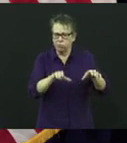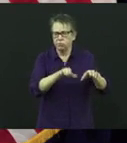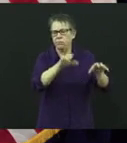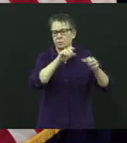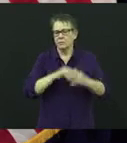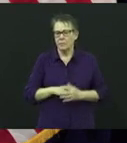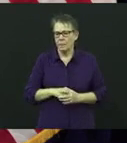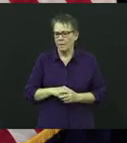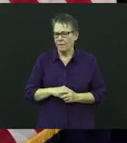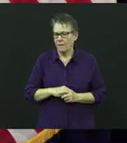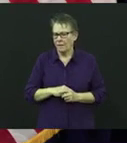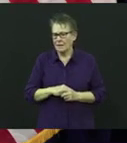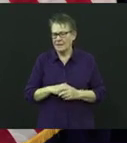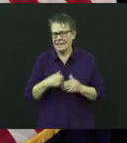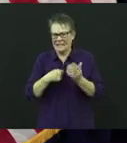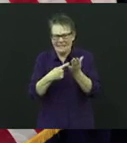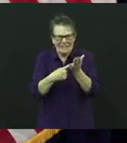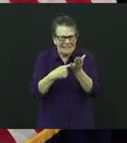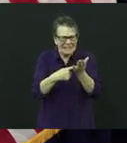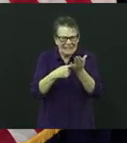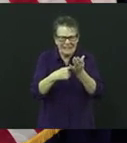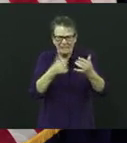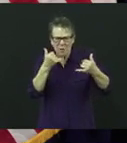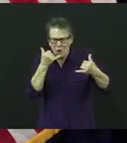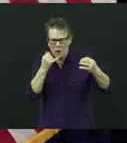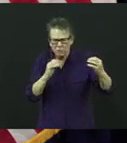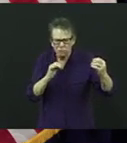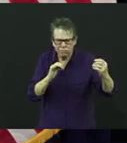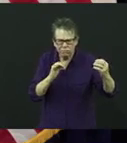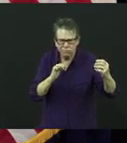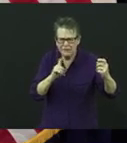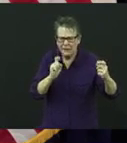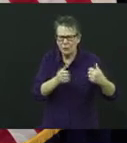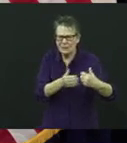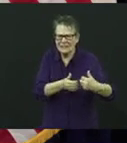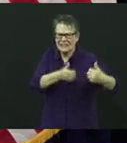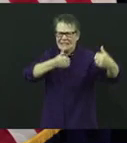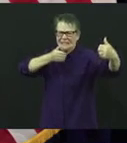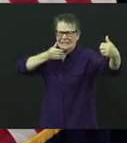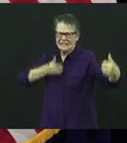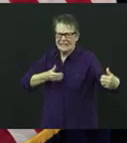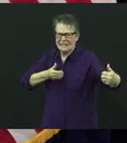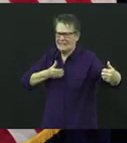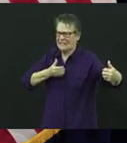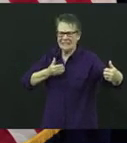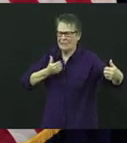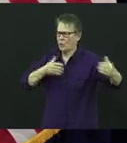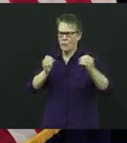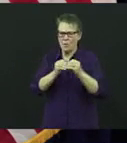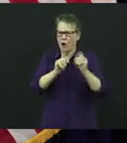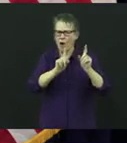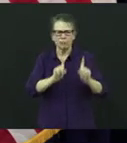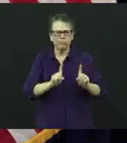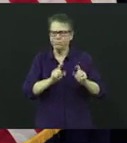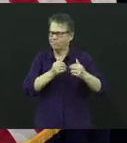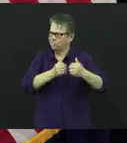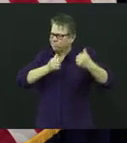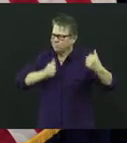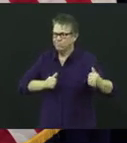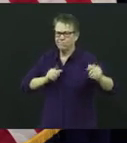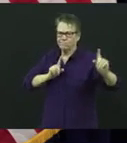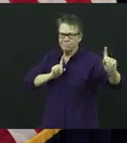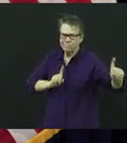short while ago, and they are doing great work, so to give them a huge shout out. So if for no one else but for John Mooney, at a